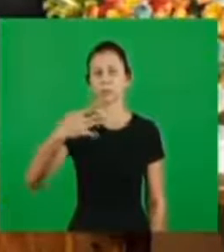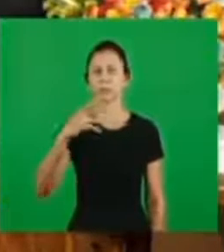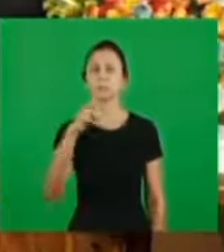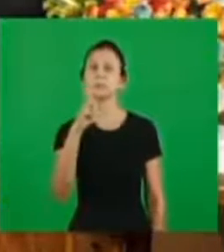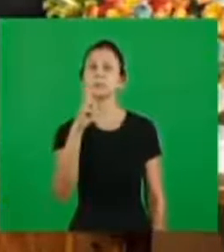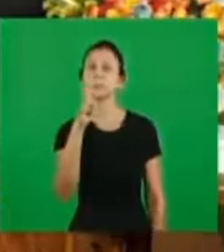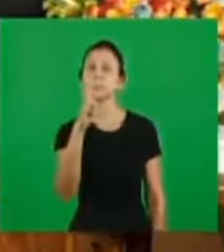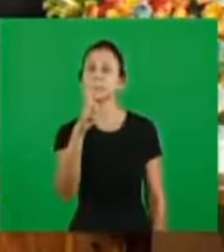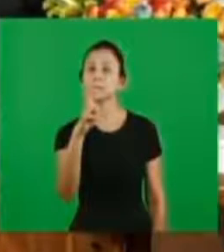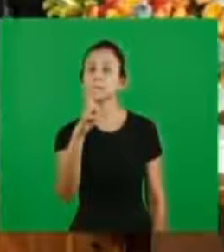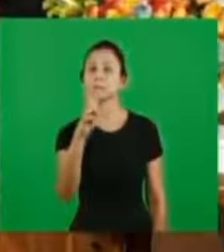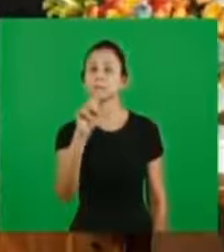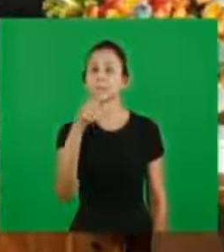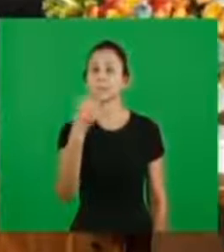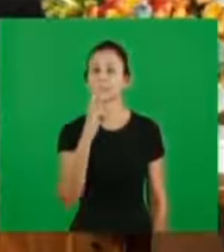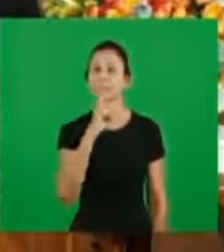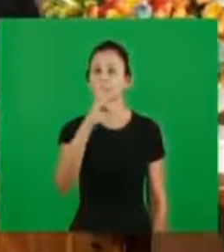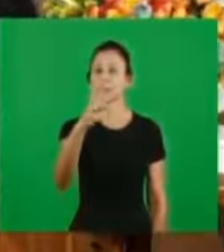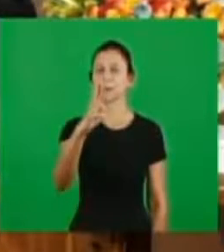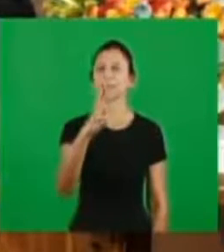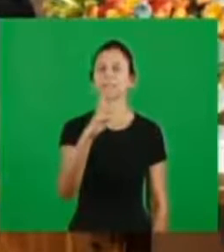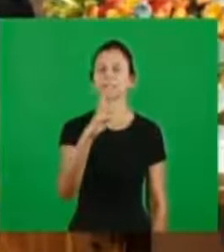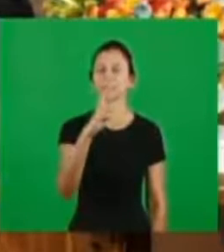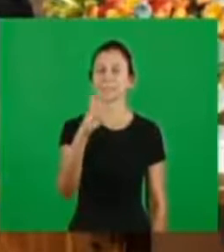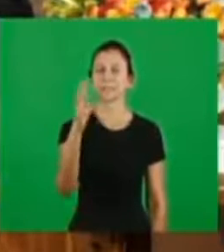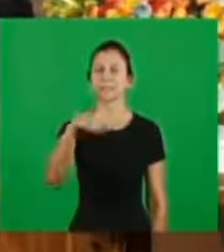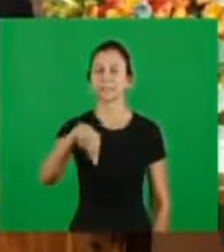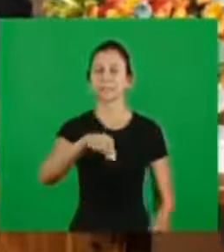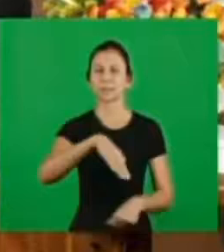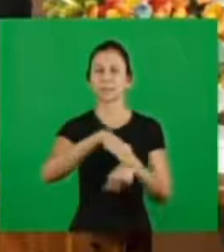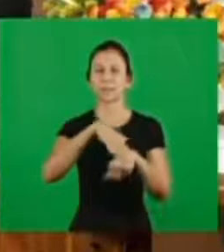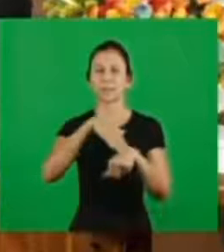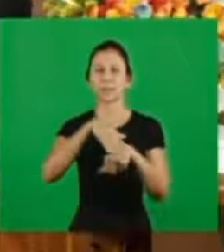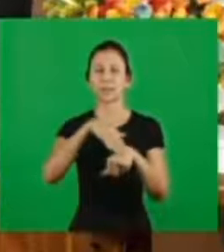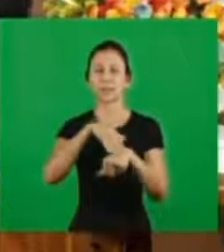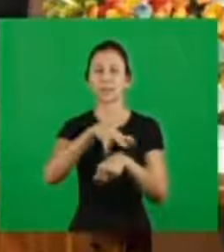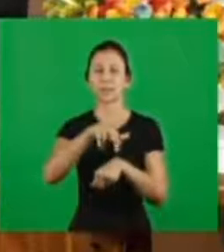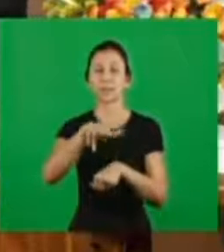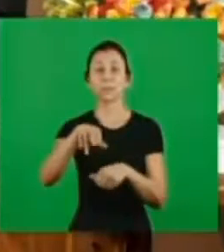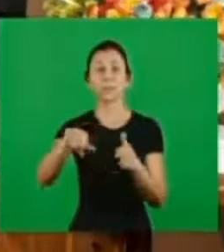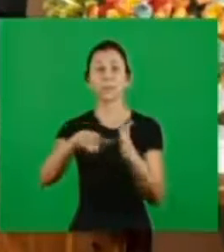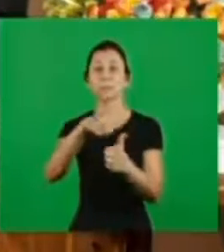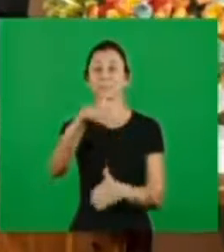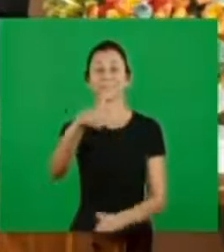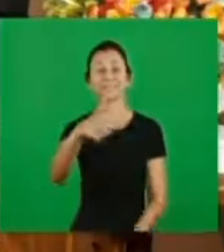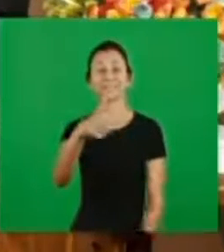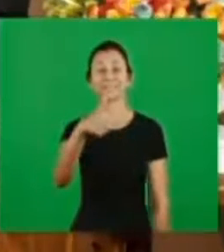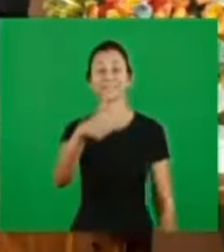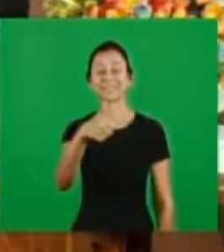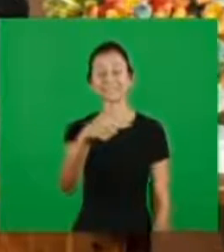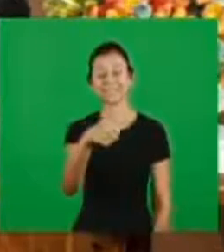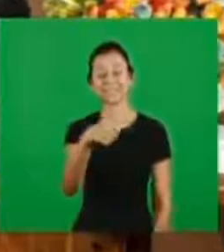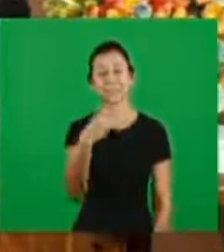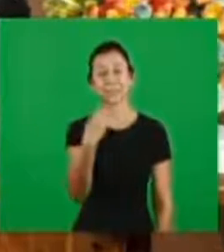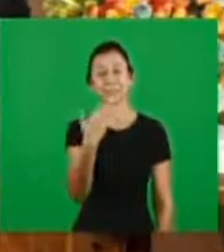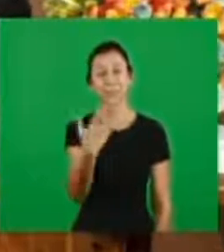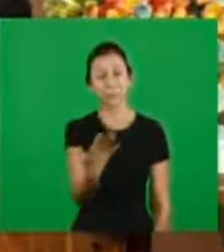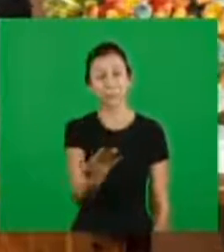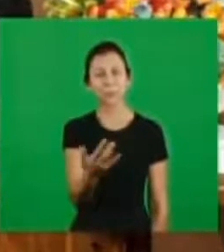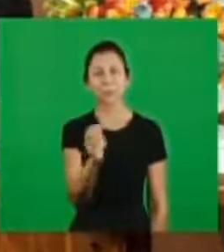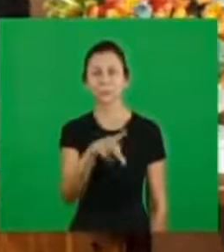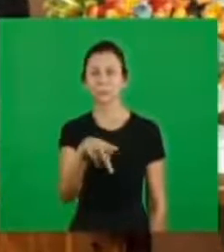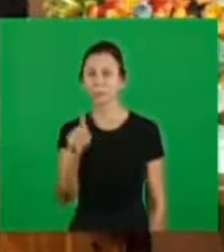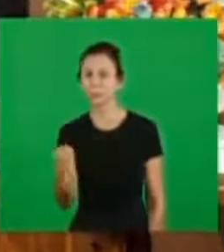7:45 to give the answers. And we will have a conversation with the sister for the first time via